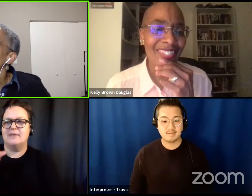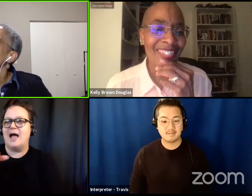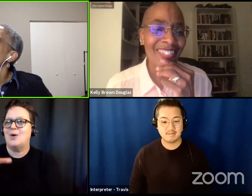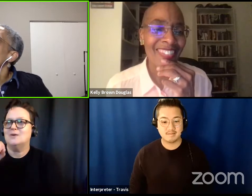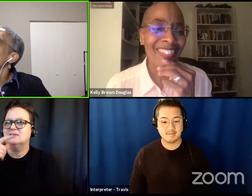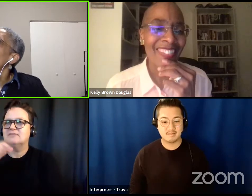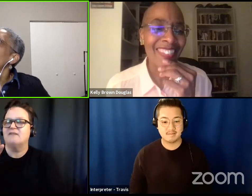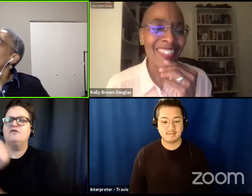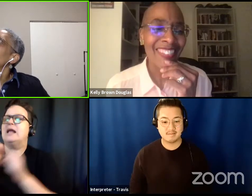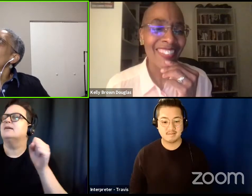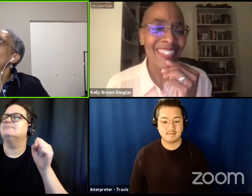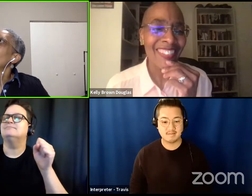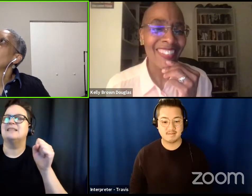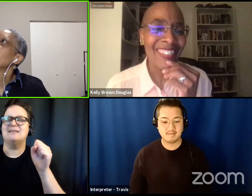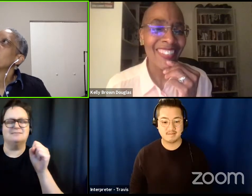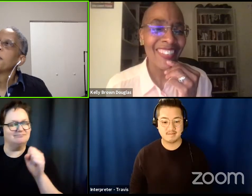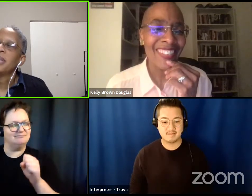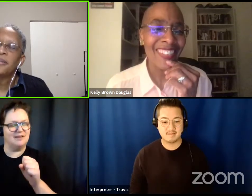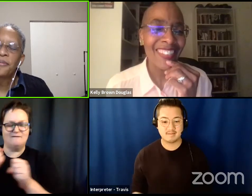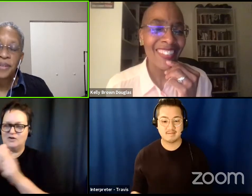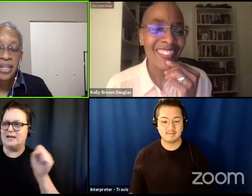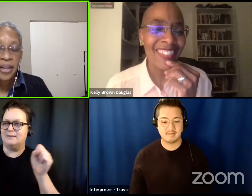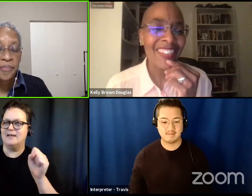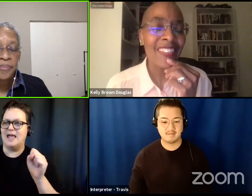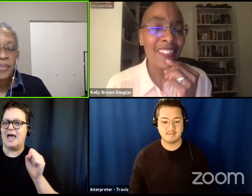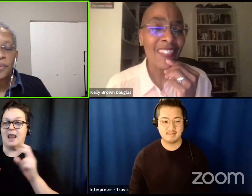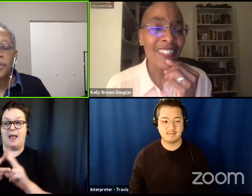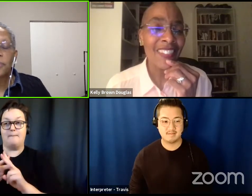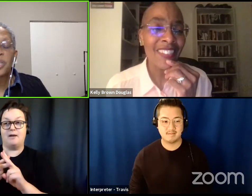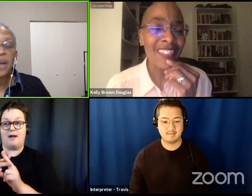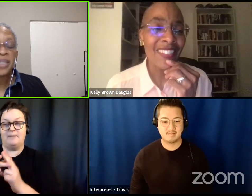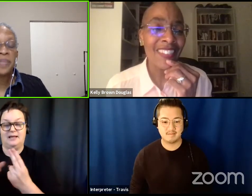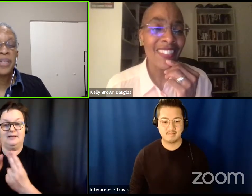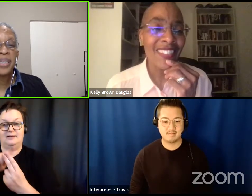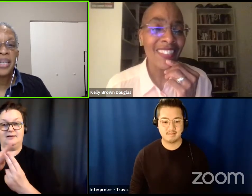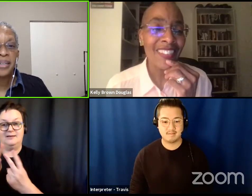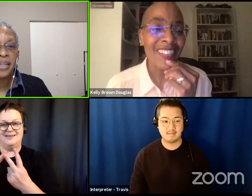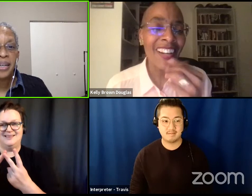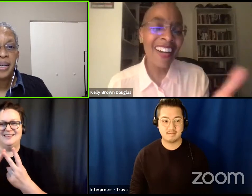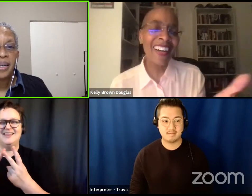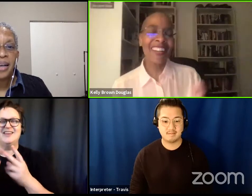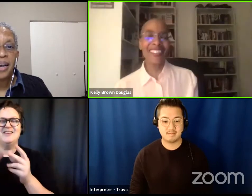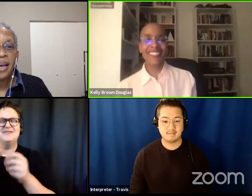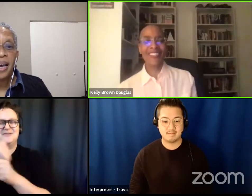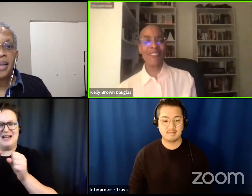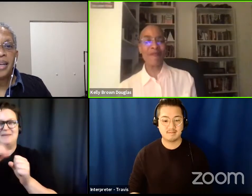Freedom. And I am coupling freedom with responsibility.